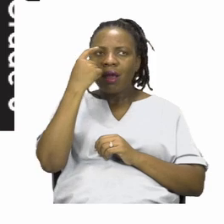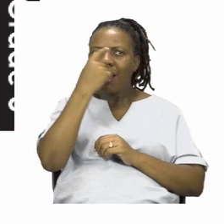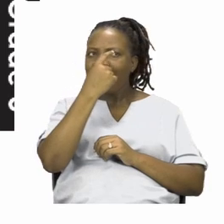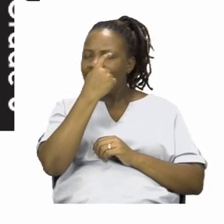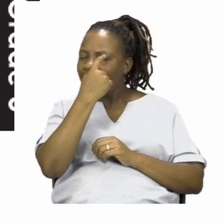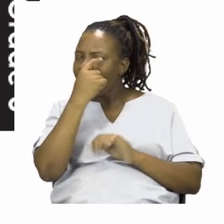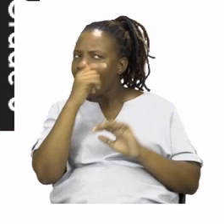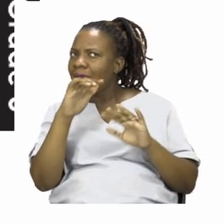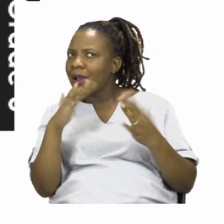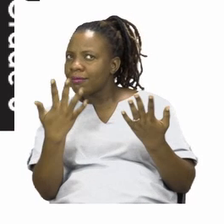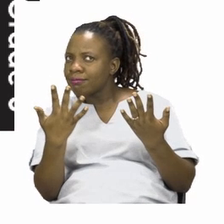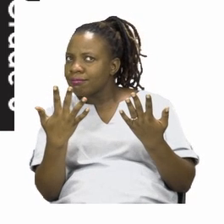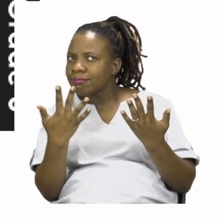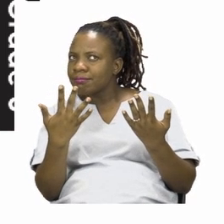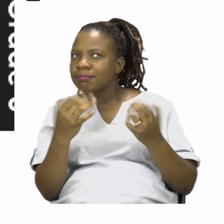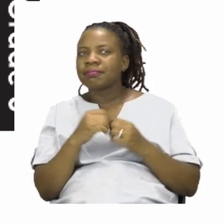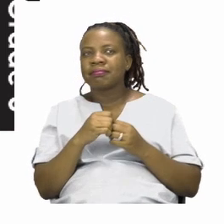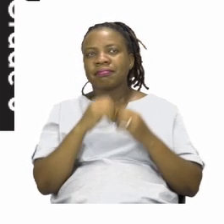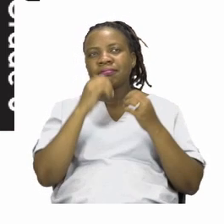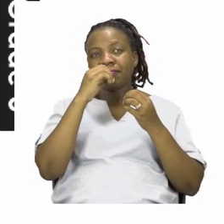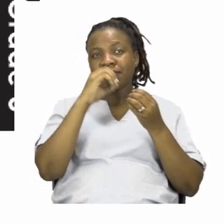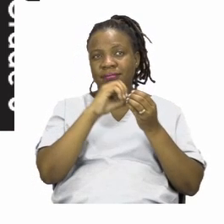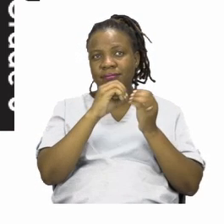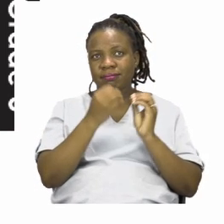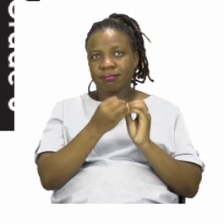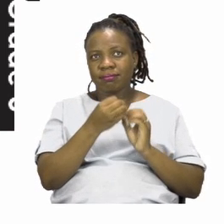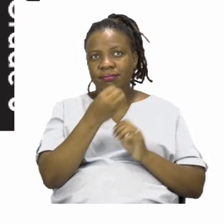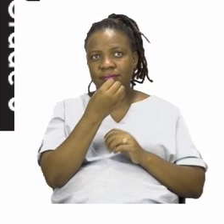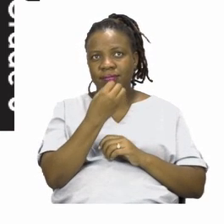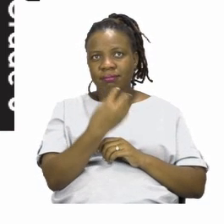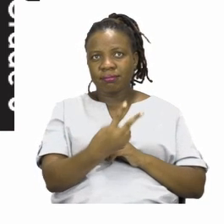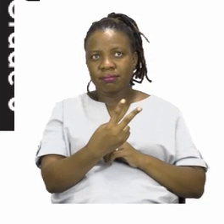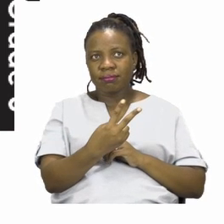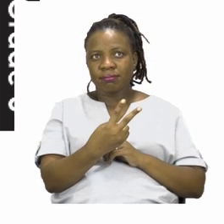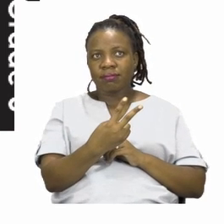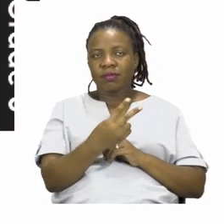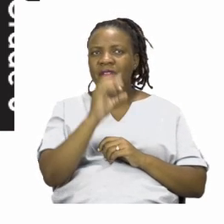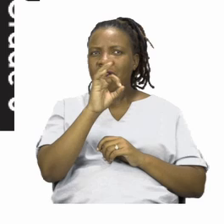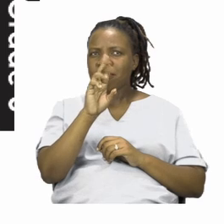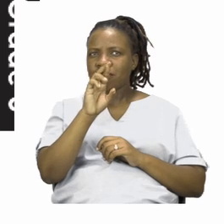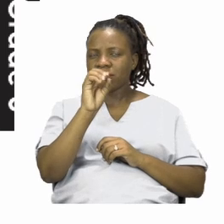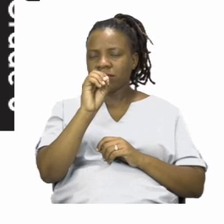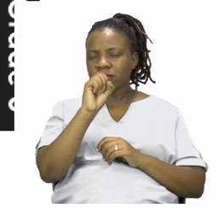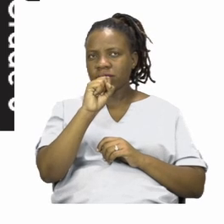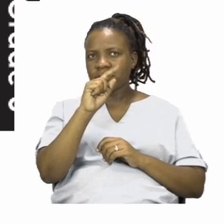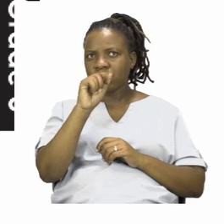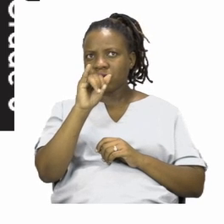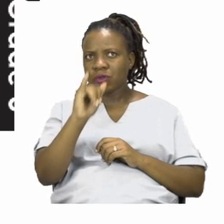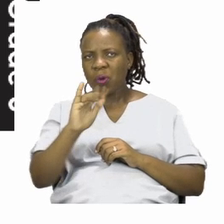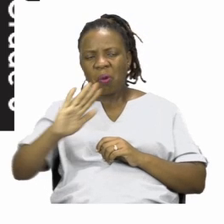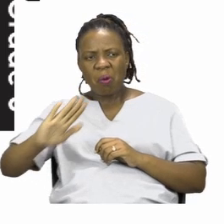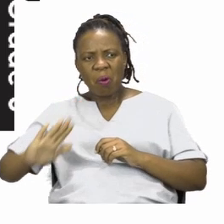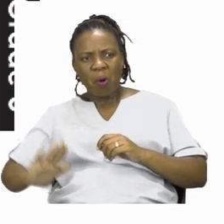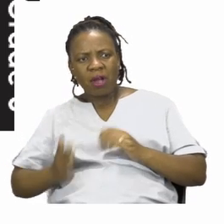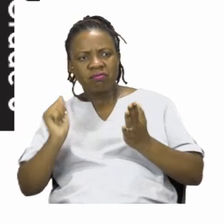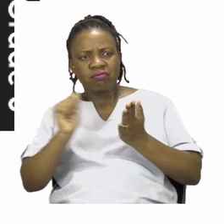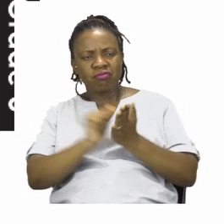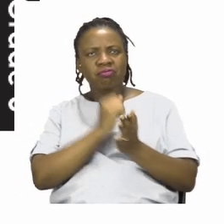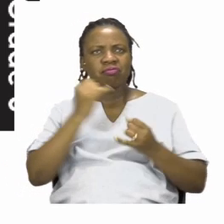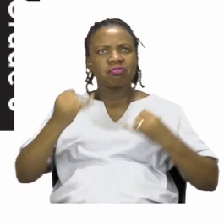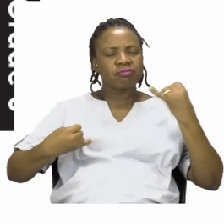2, why did Frosty want to run and have fun?